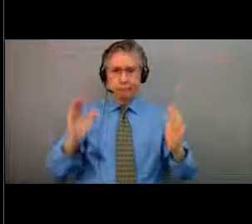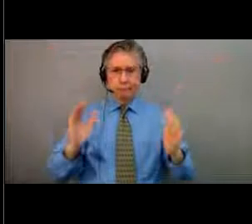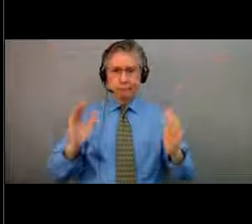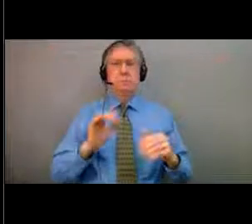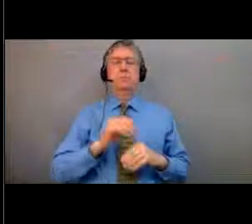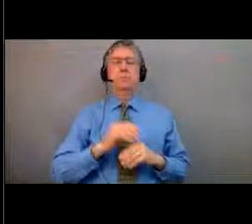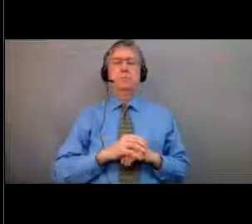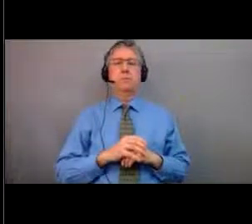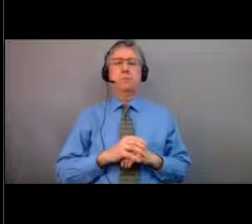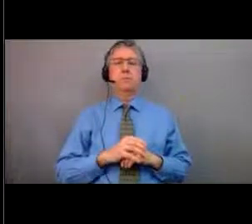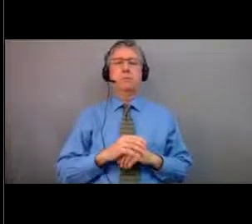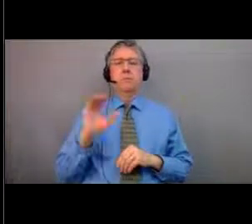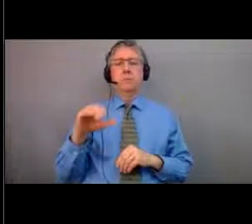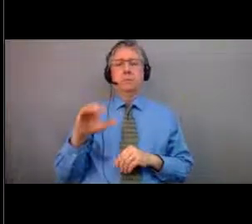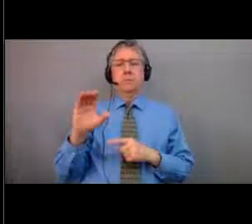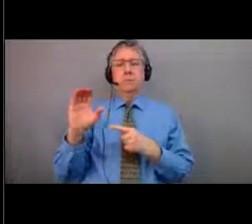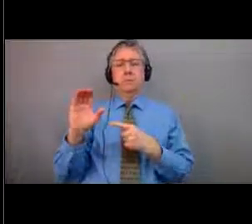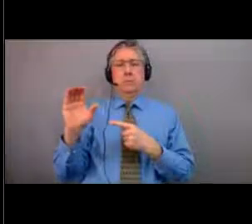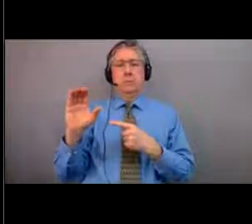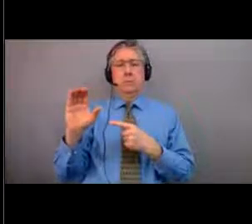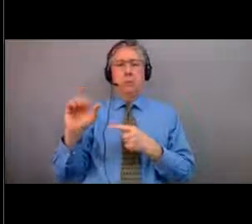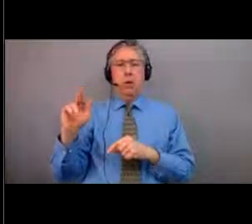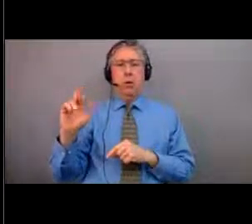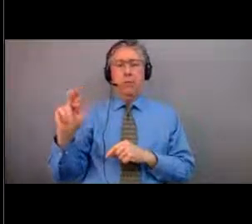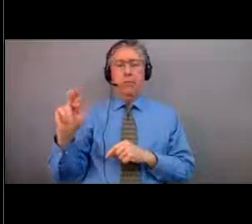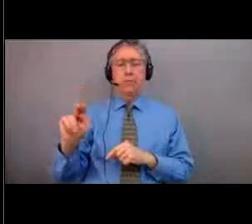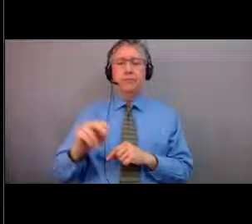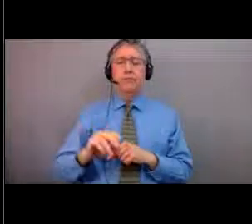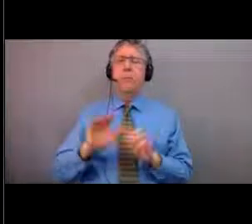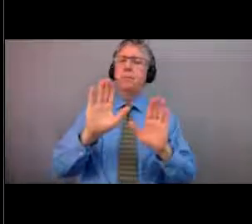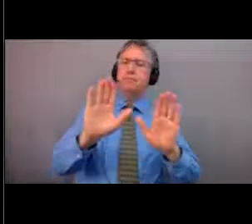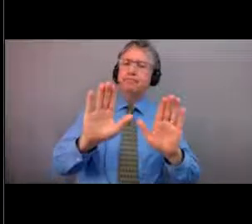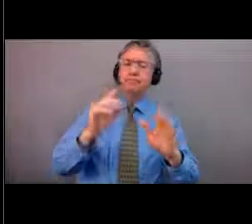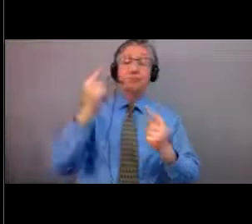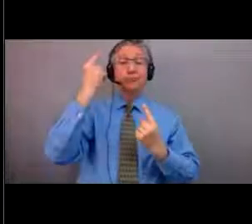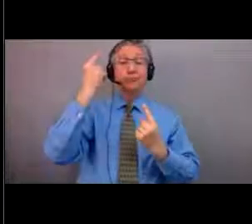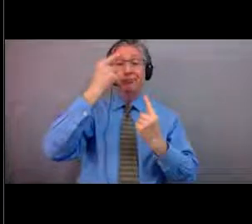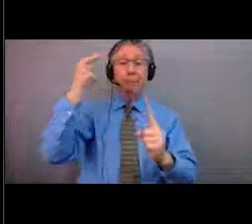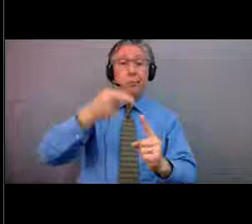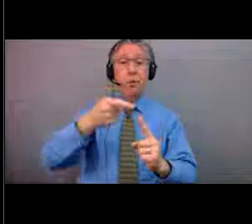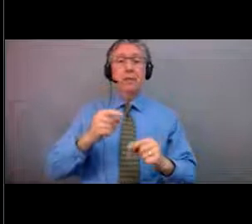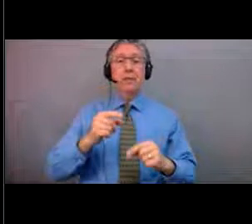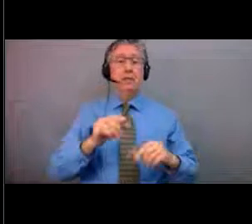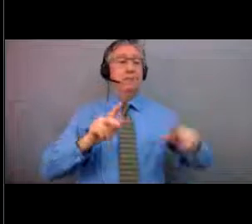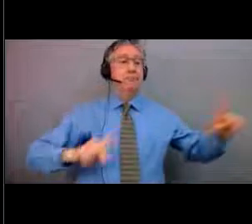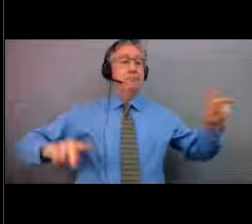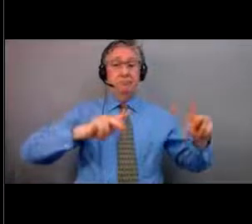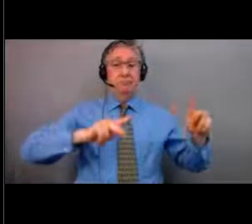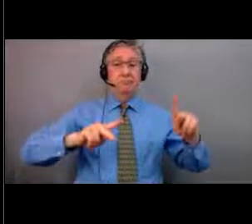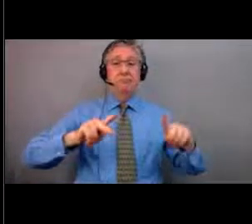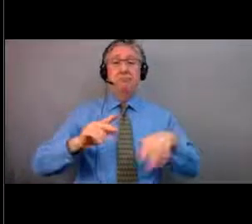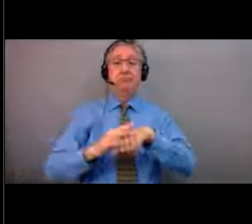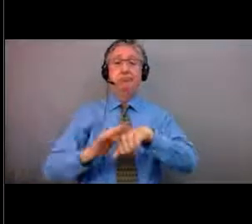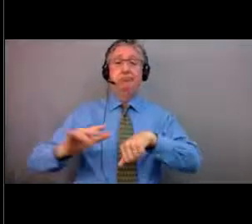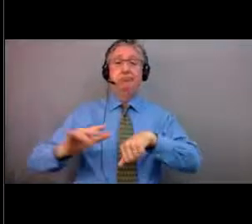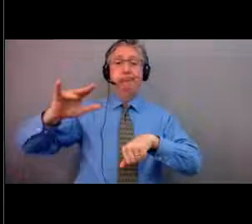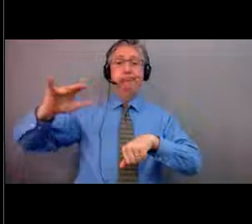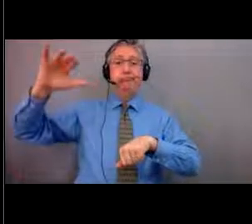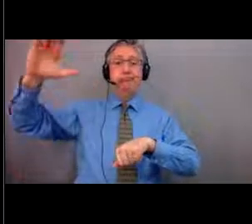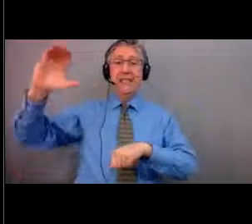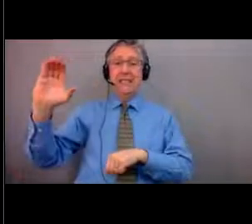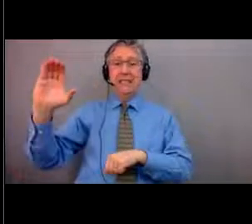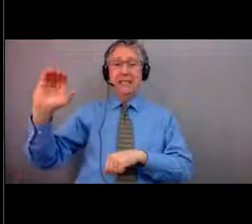scientific question is, what is the partitioning of the CO2 that's released from humankind into the atmosphere between the